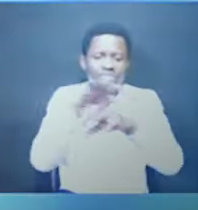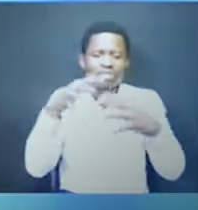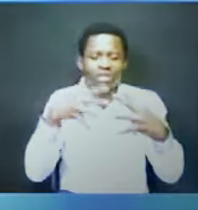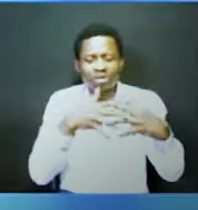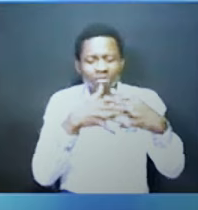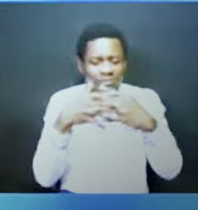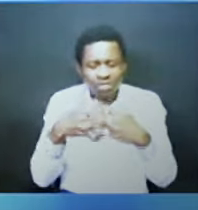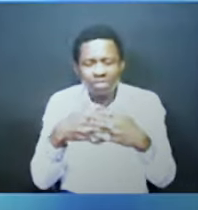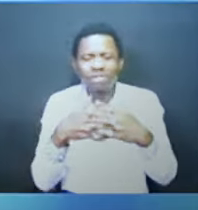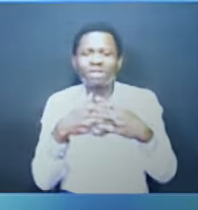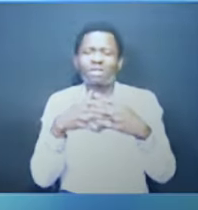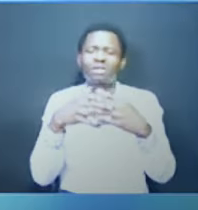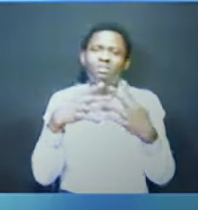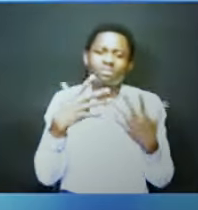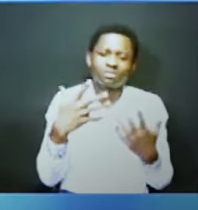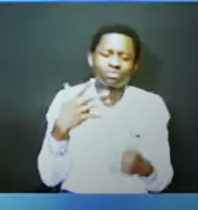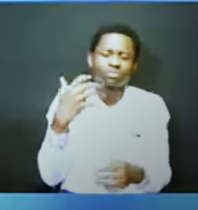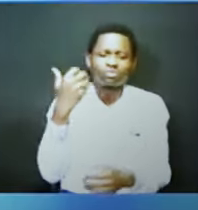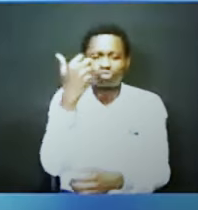Of